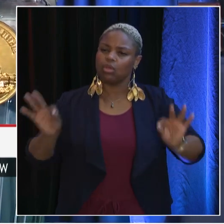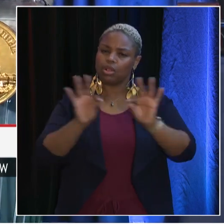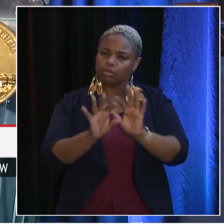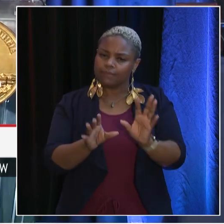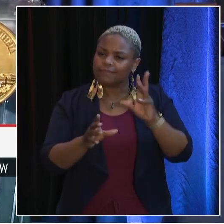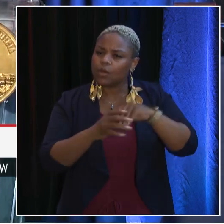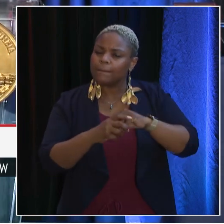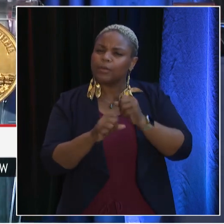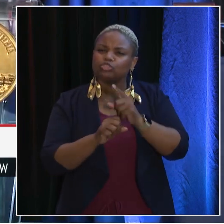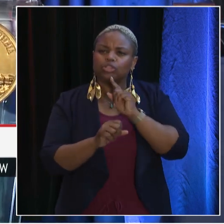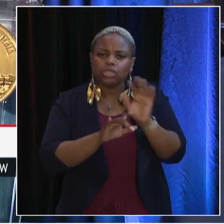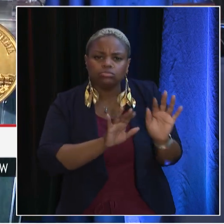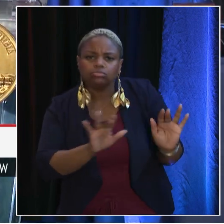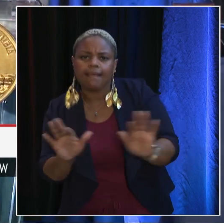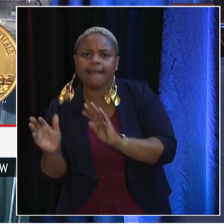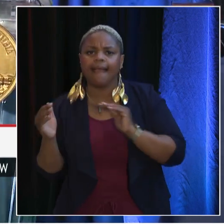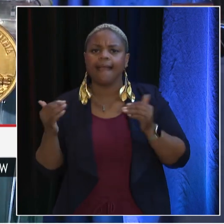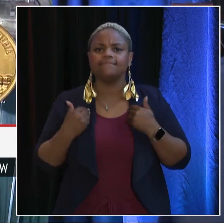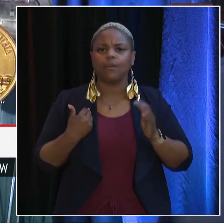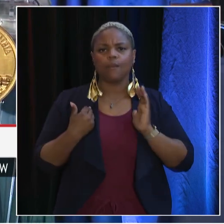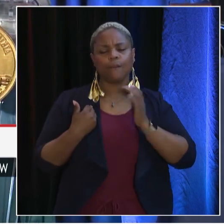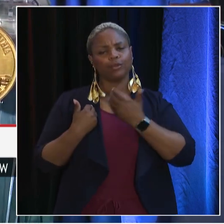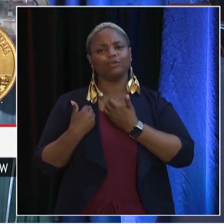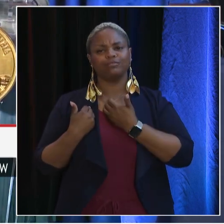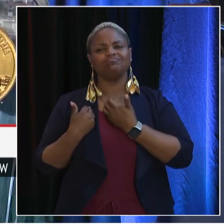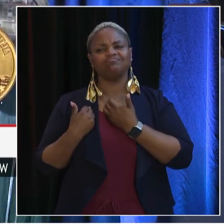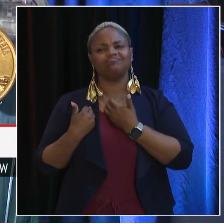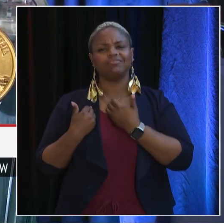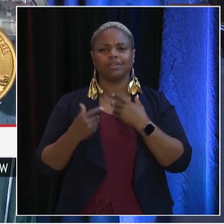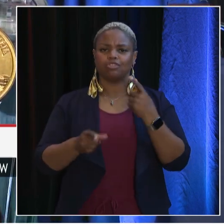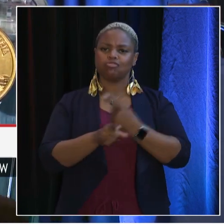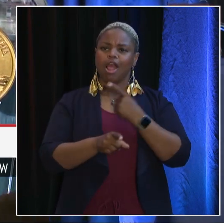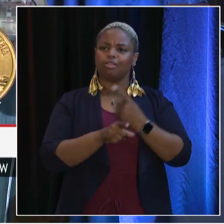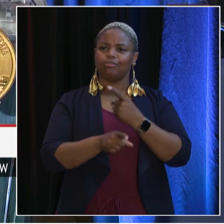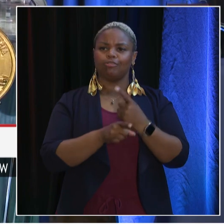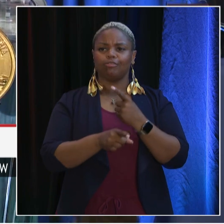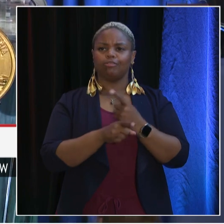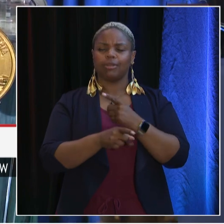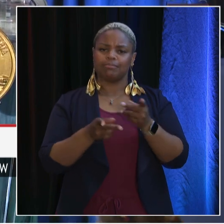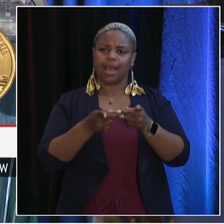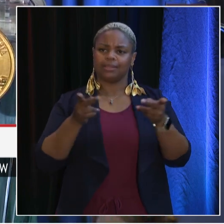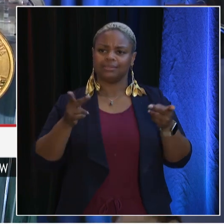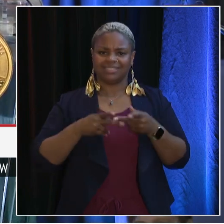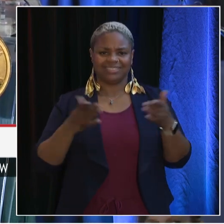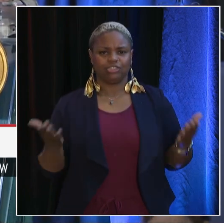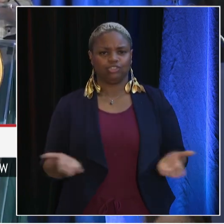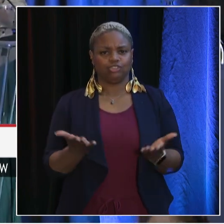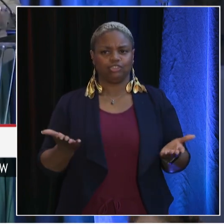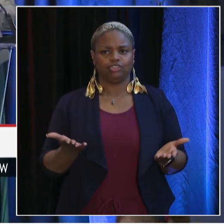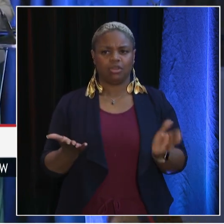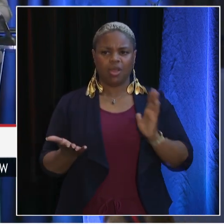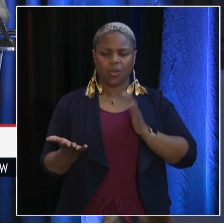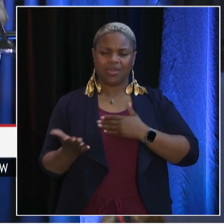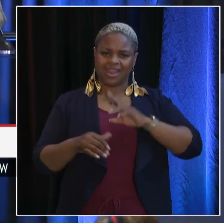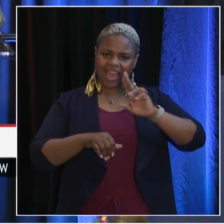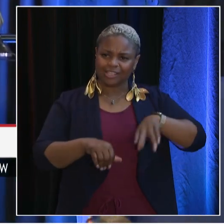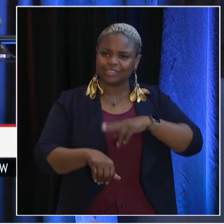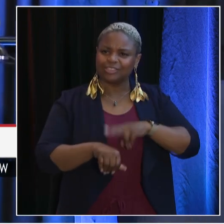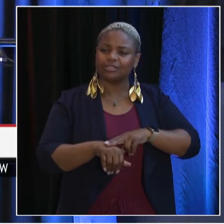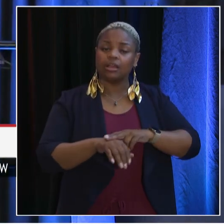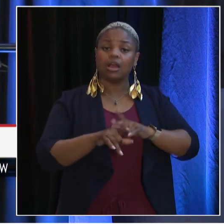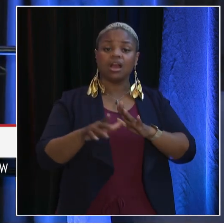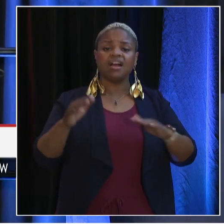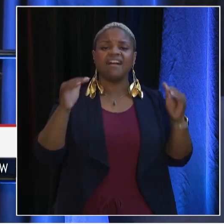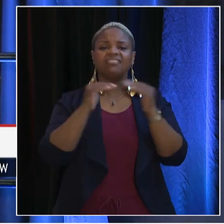we have our rightful place among the secretaries of state in our nation. She's